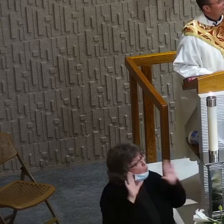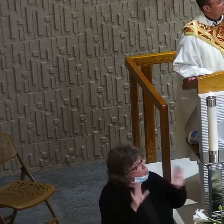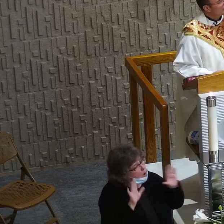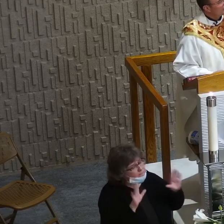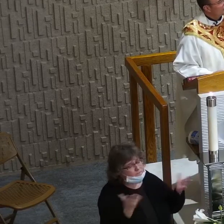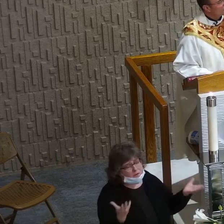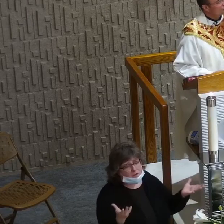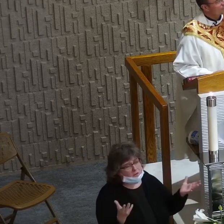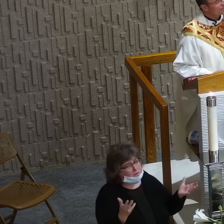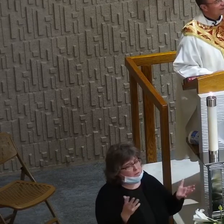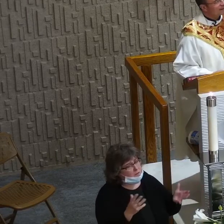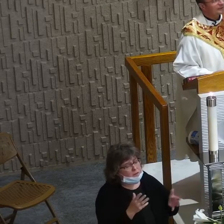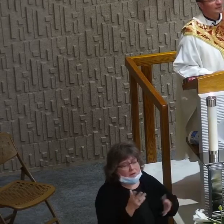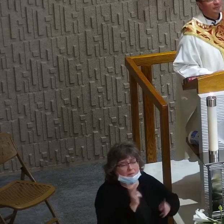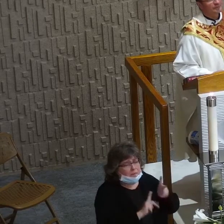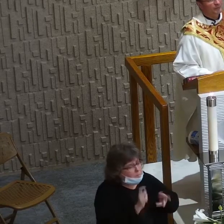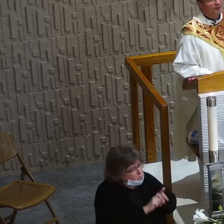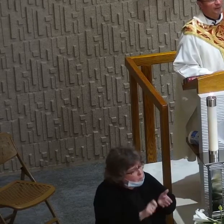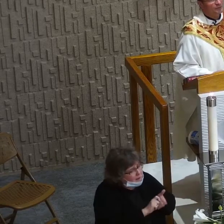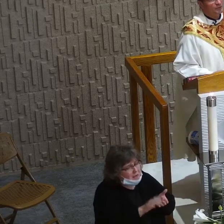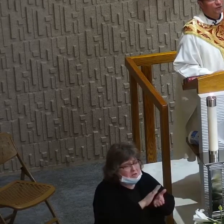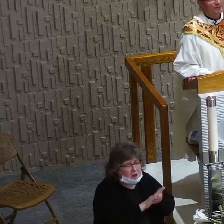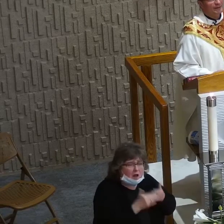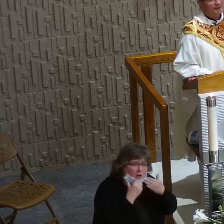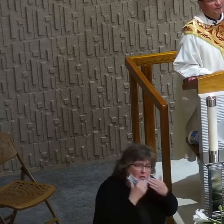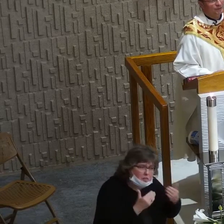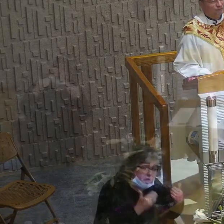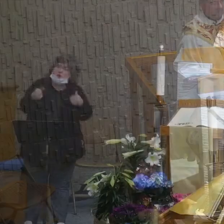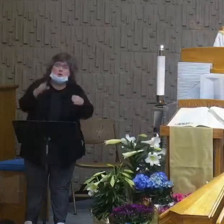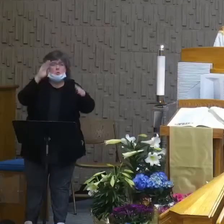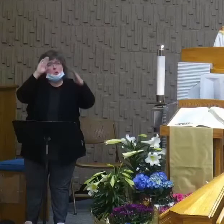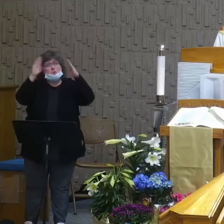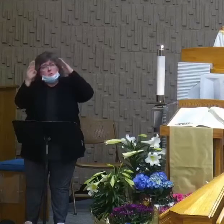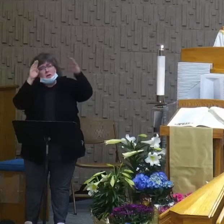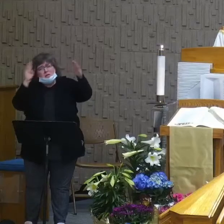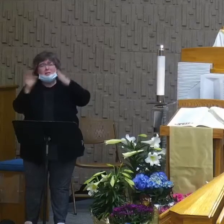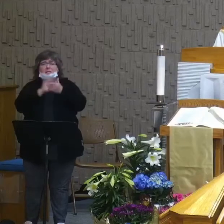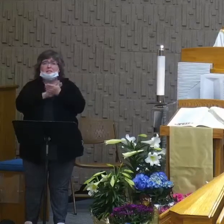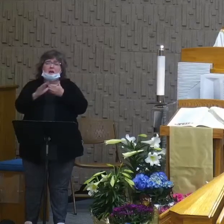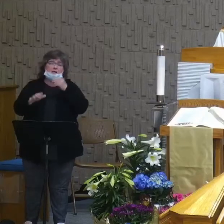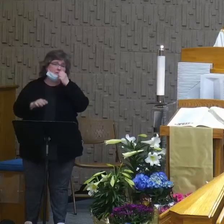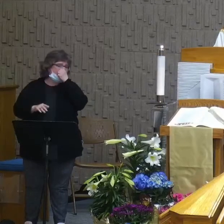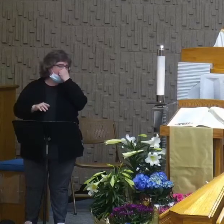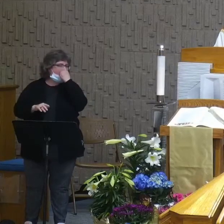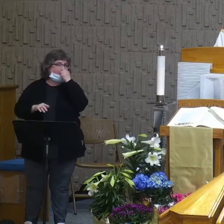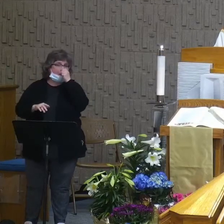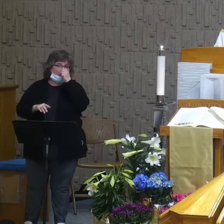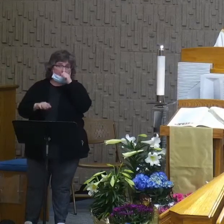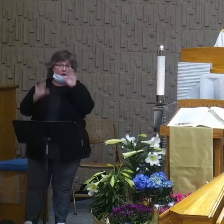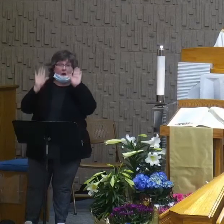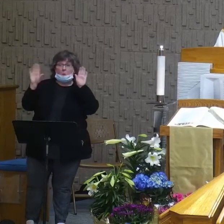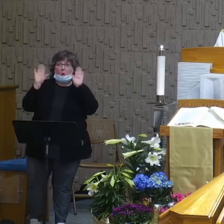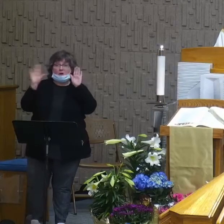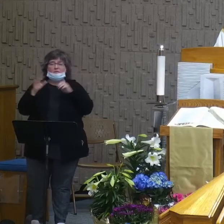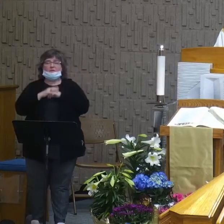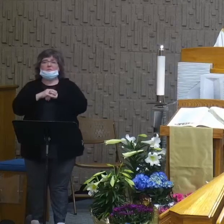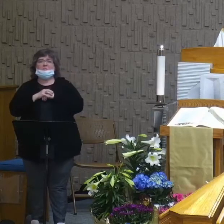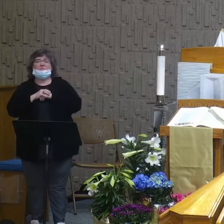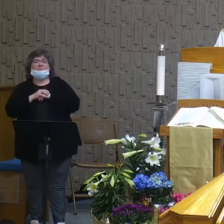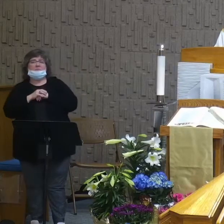wonderful notes of thanks and perhaps little greetings and so on. That's wonderful,